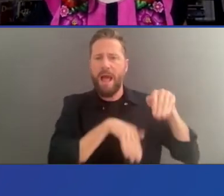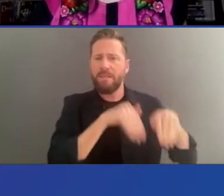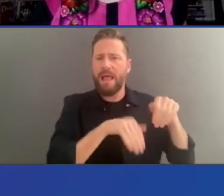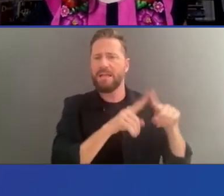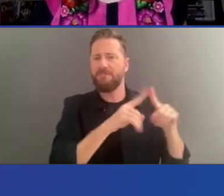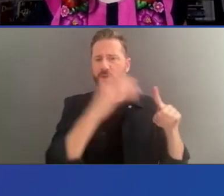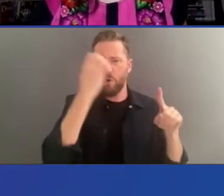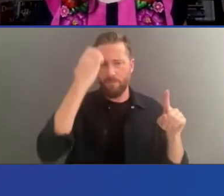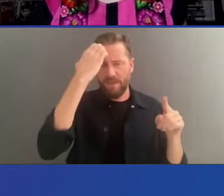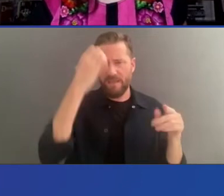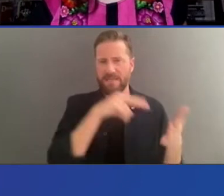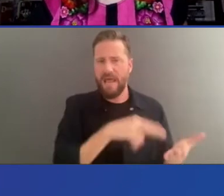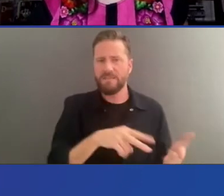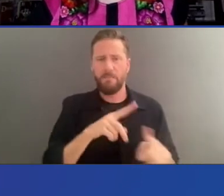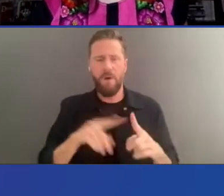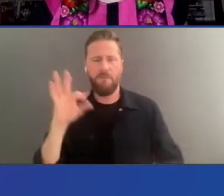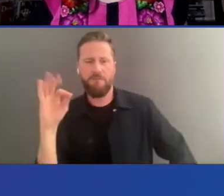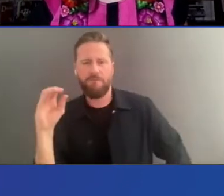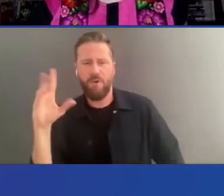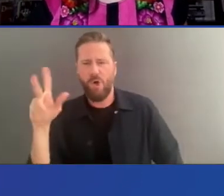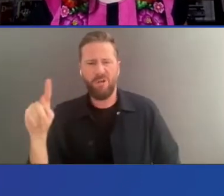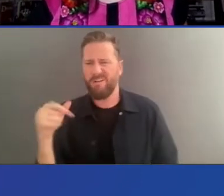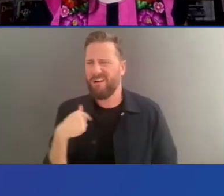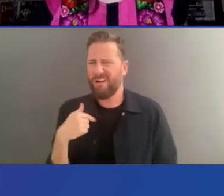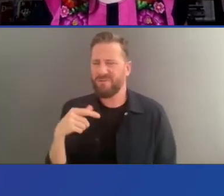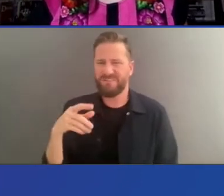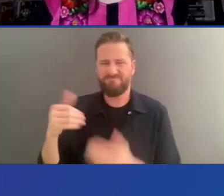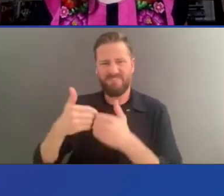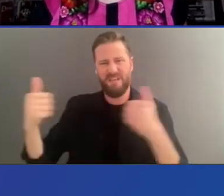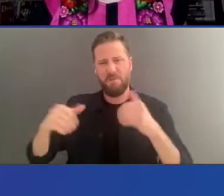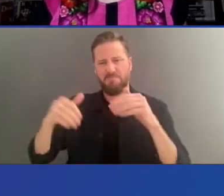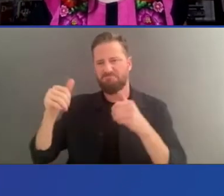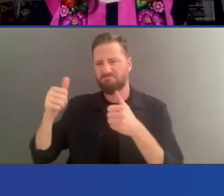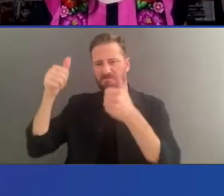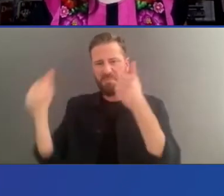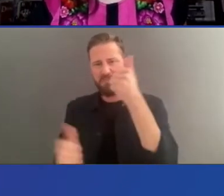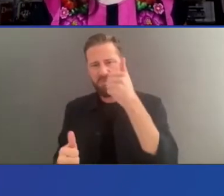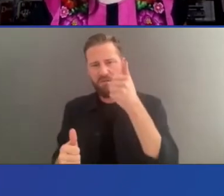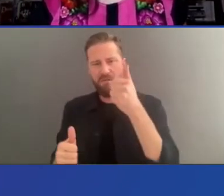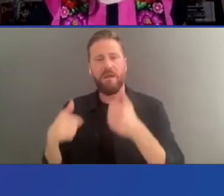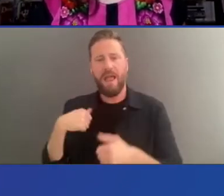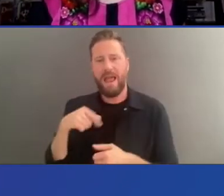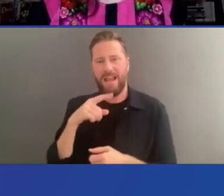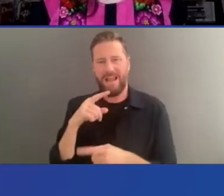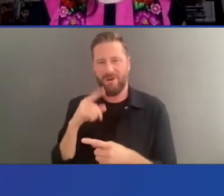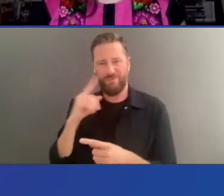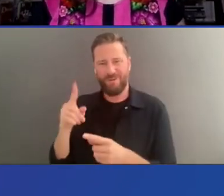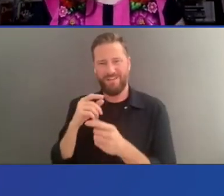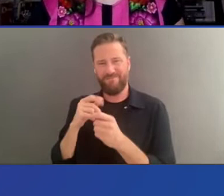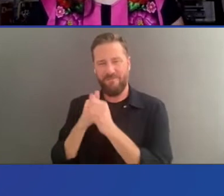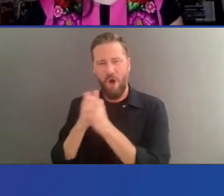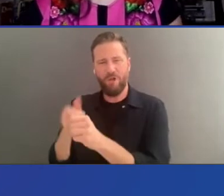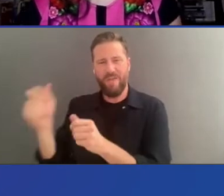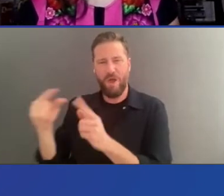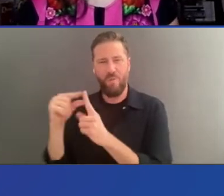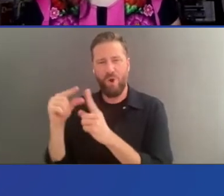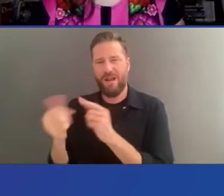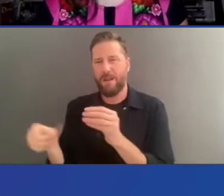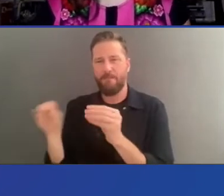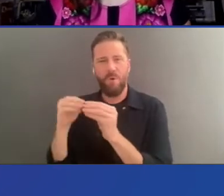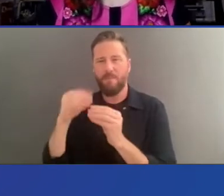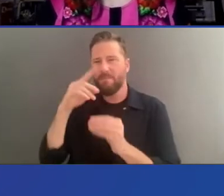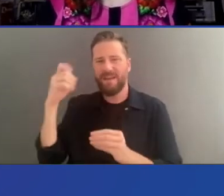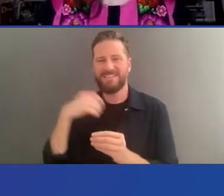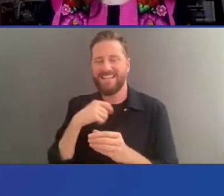with anymore. That was just sort of not as expansive in terms of vocabulary or as, took as